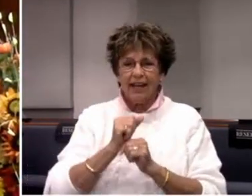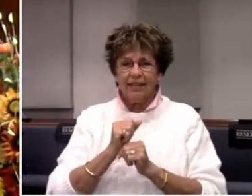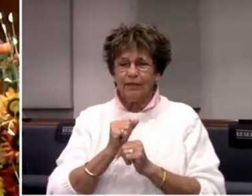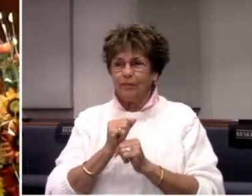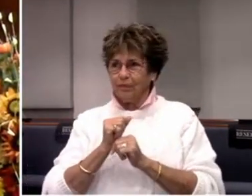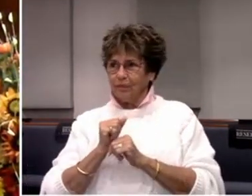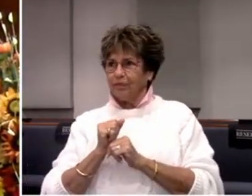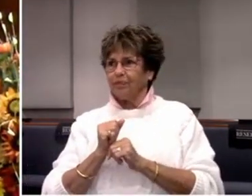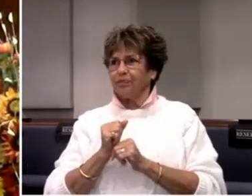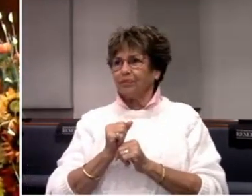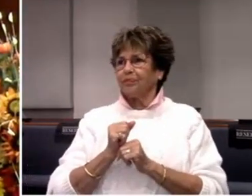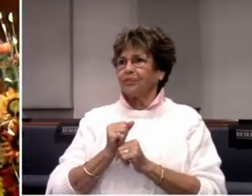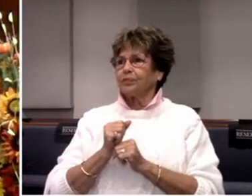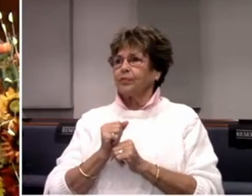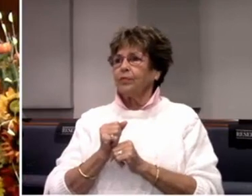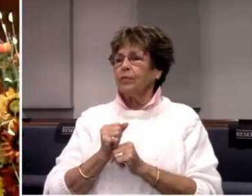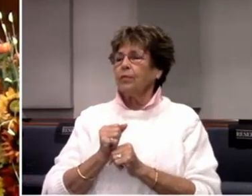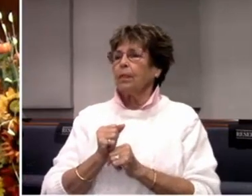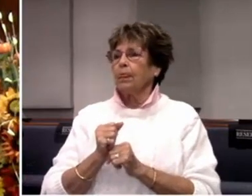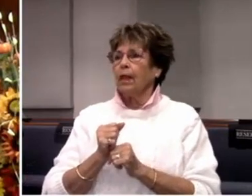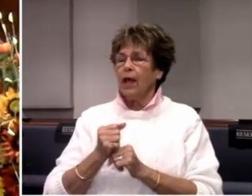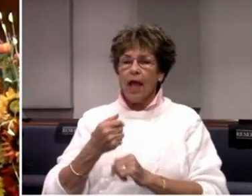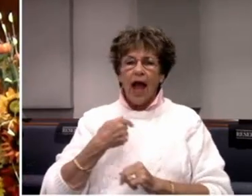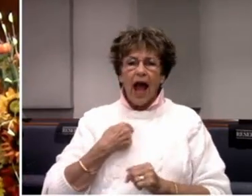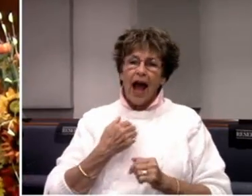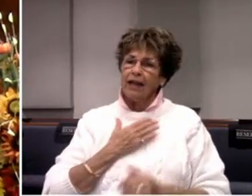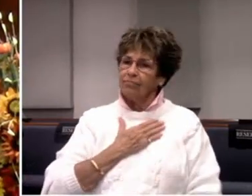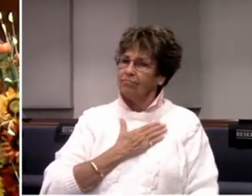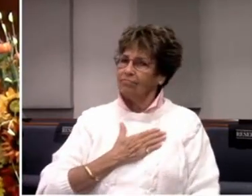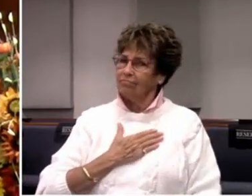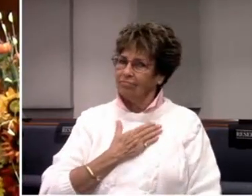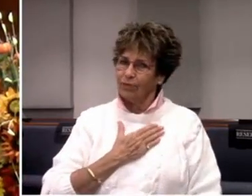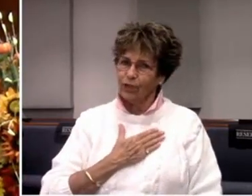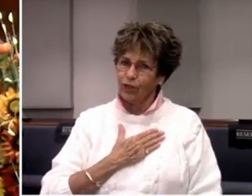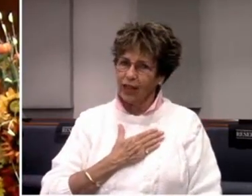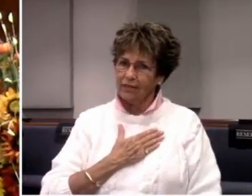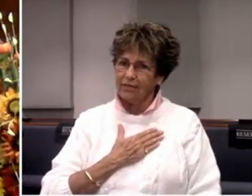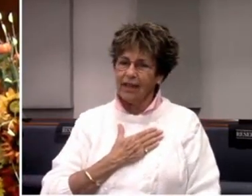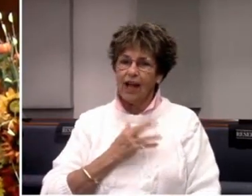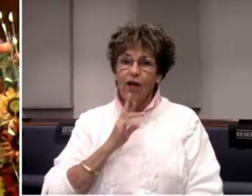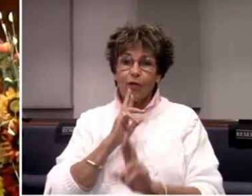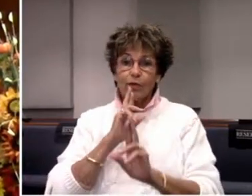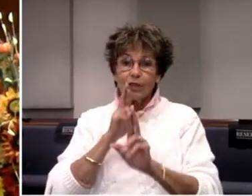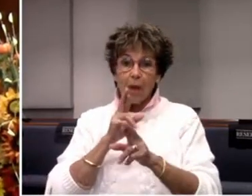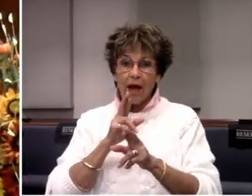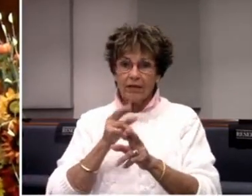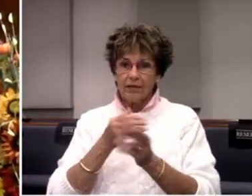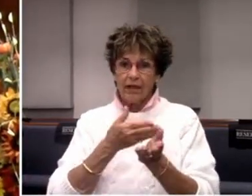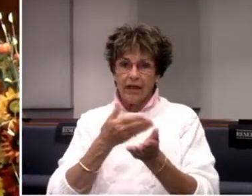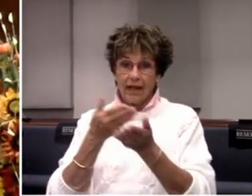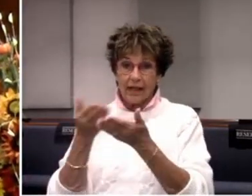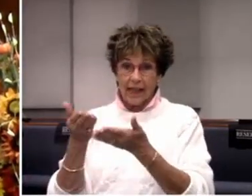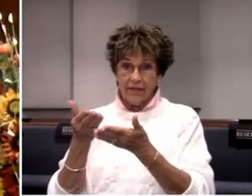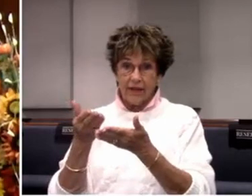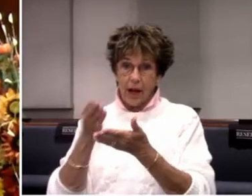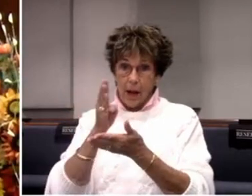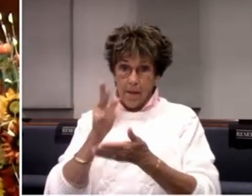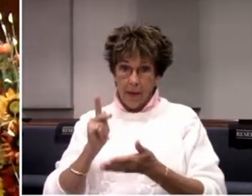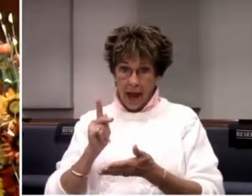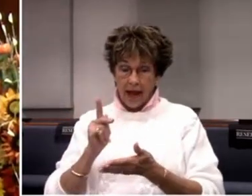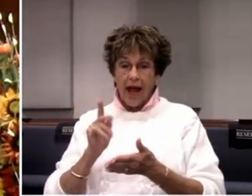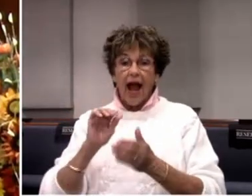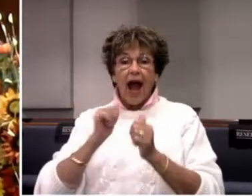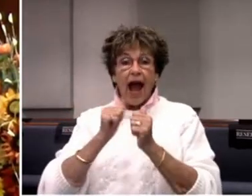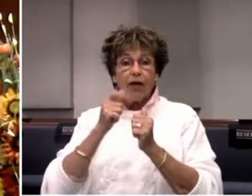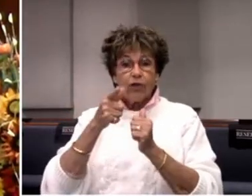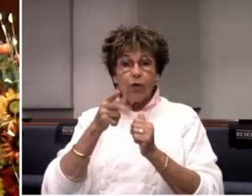discipleship way. Let me just say that I appreciate the response that has been given back as to how you are applying the